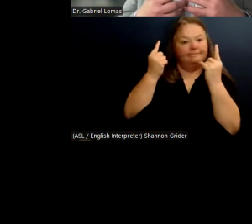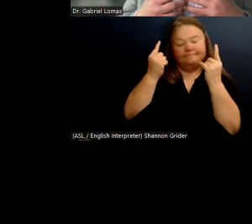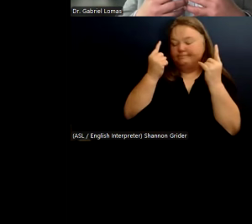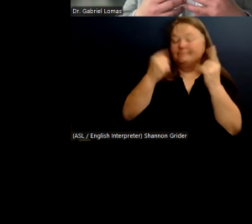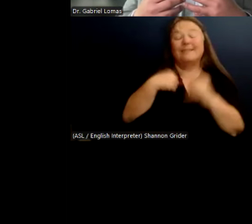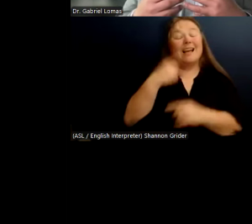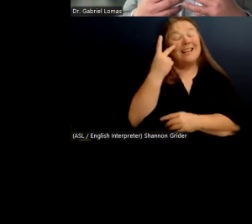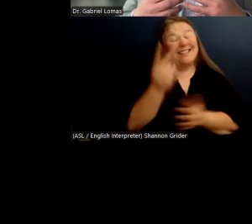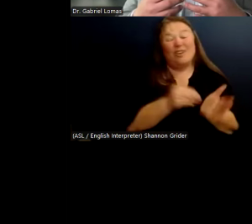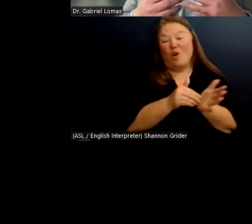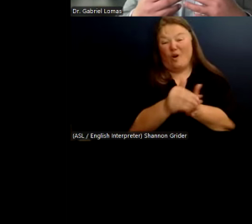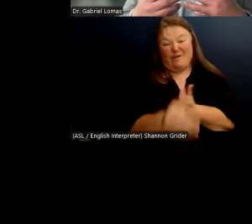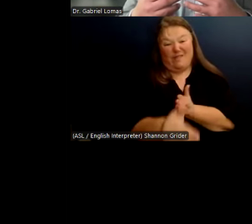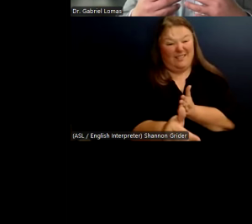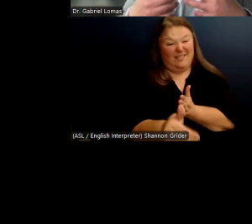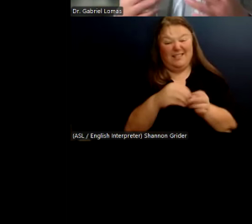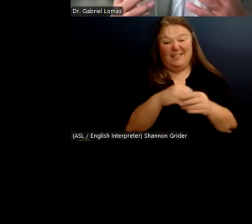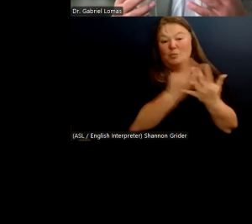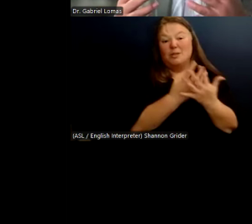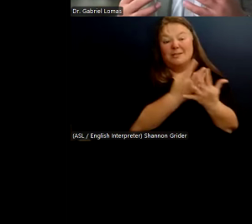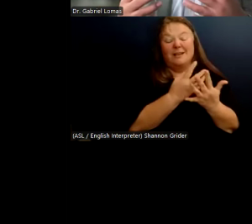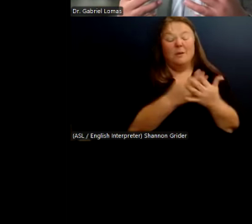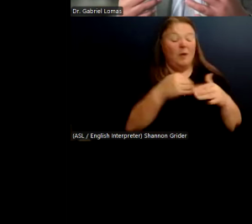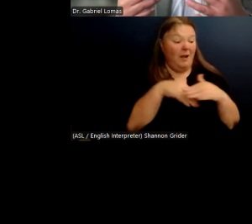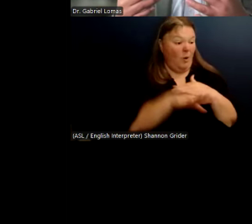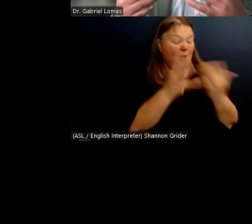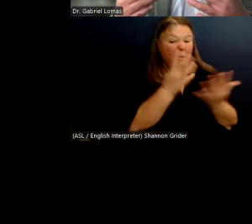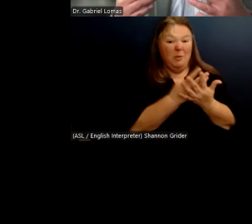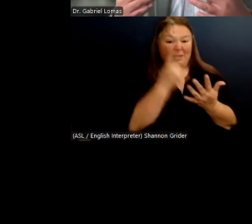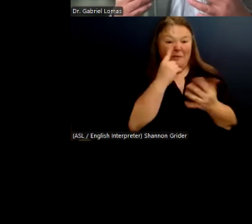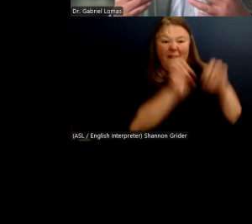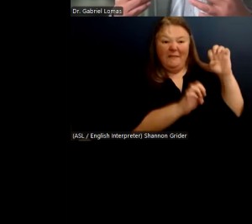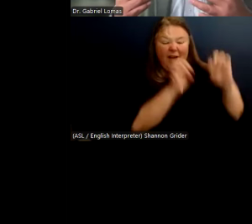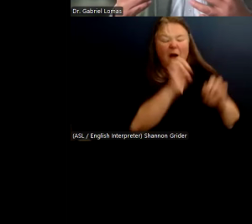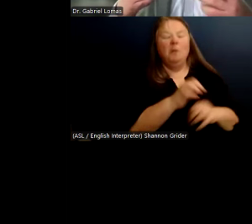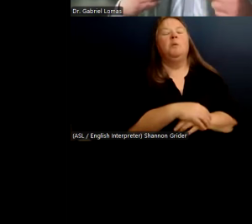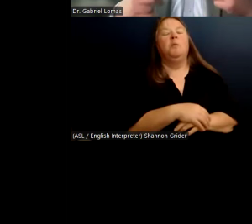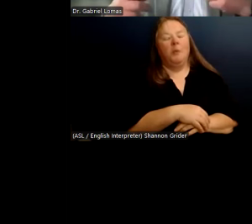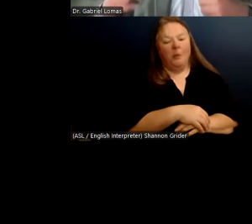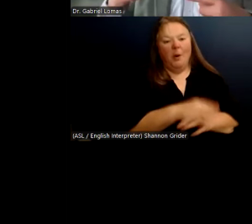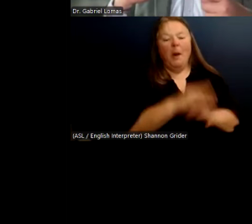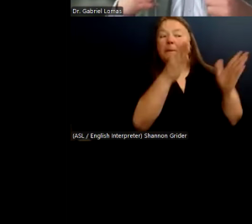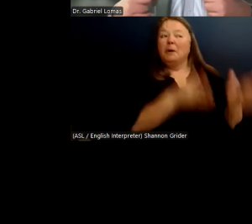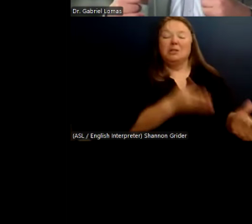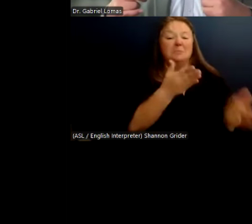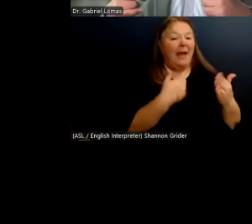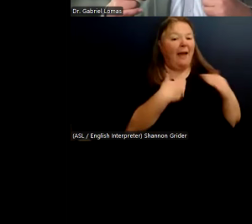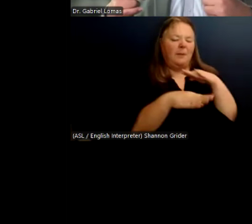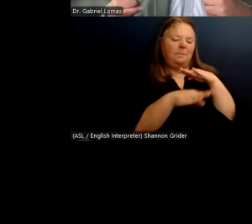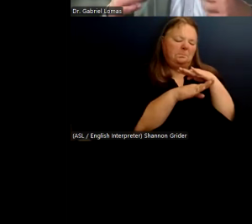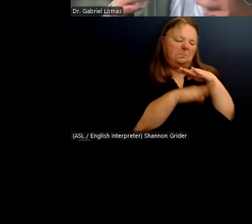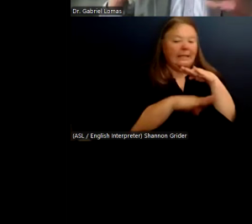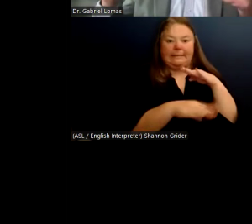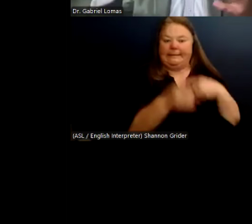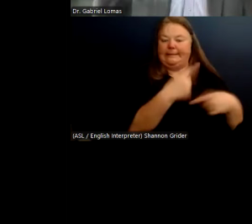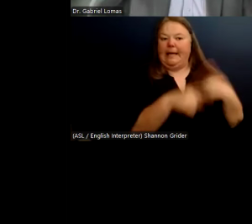bit in the prison system. When I go into a prison to do an evaluation, the person may have some basic sign skills, but